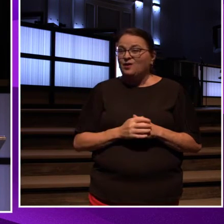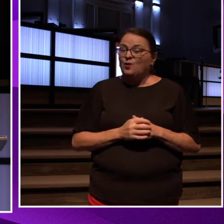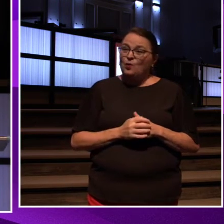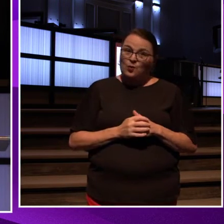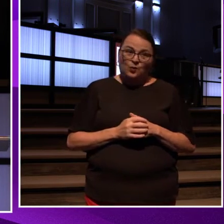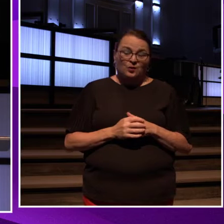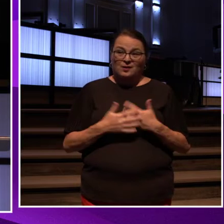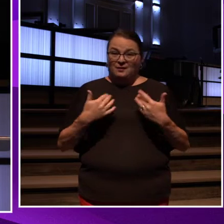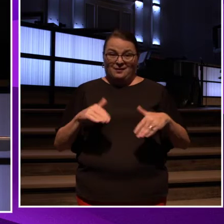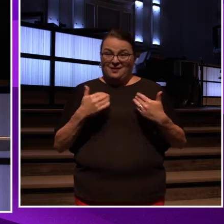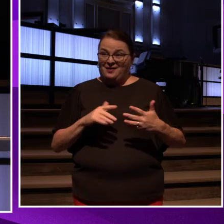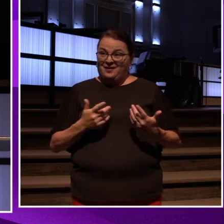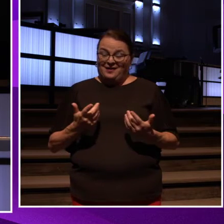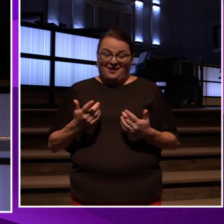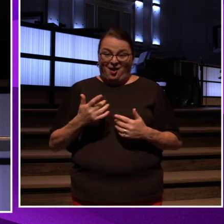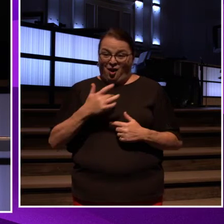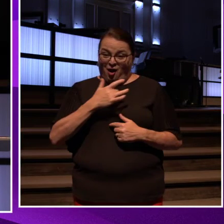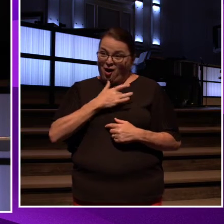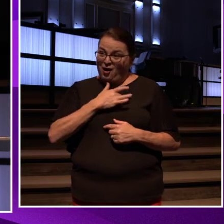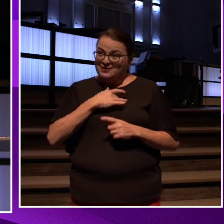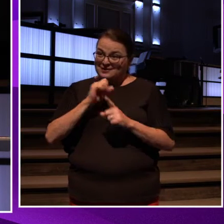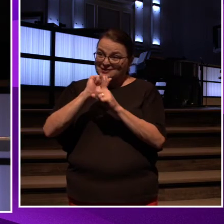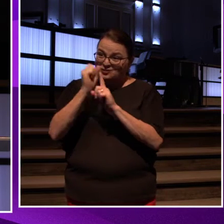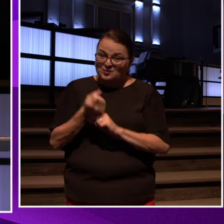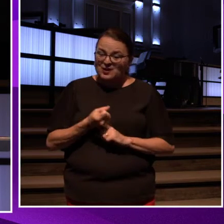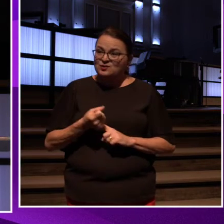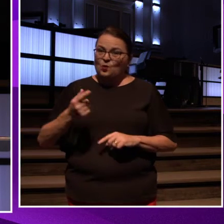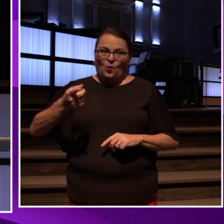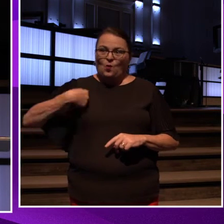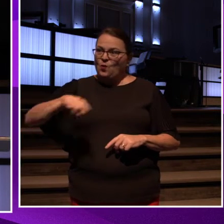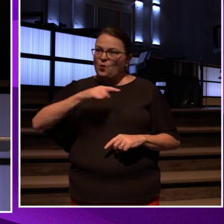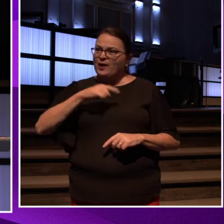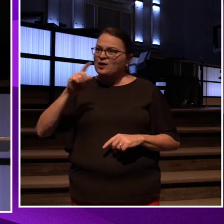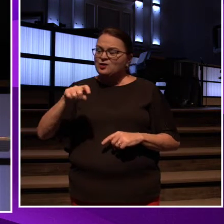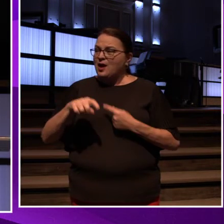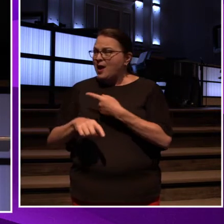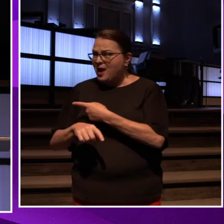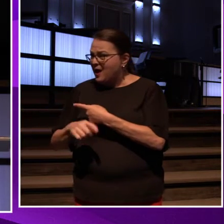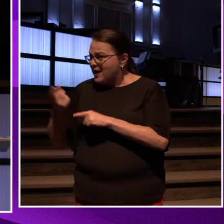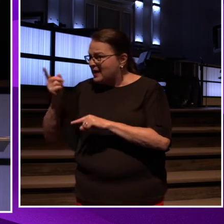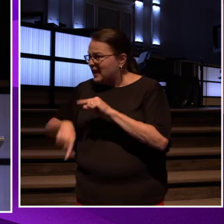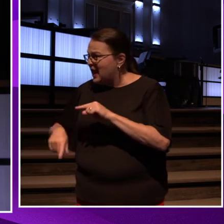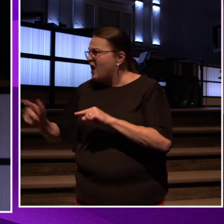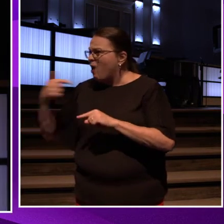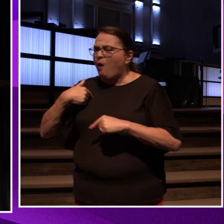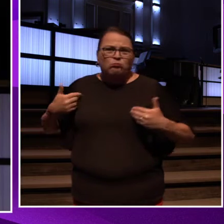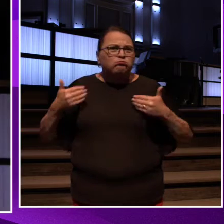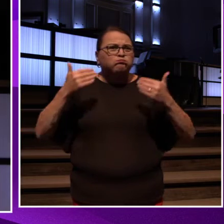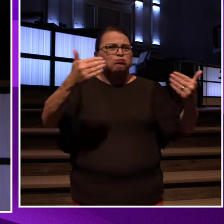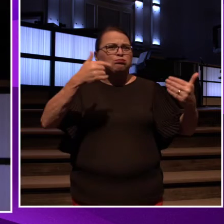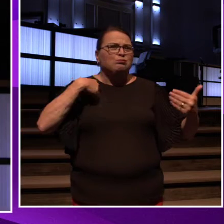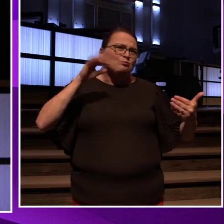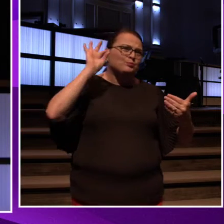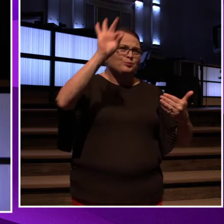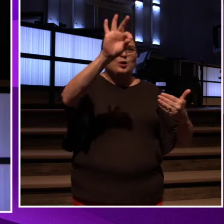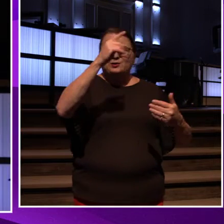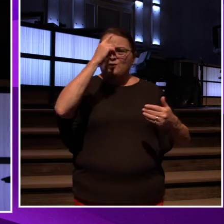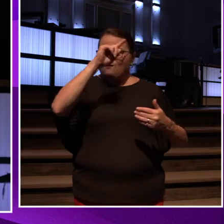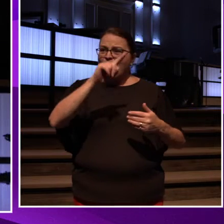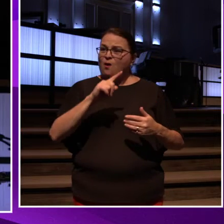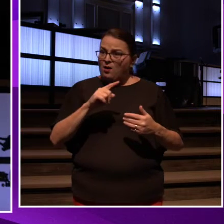with this heart situation. We ought to be much more bold to preach the gospel because he's not able to right now. That's what this verse